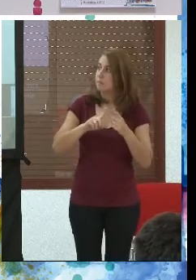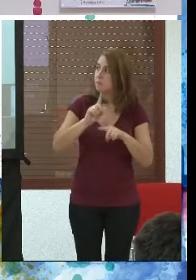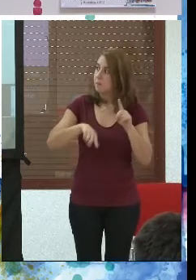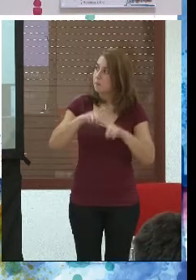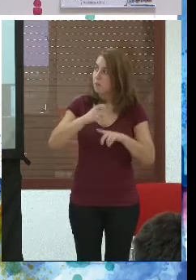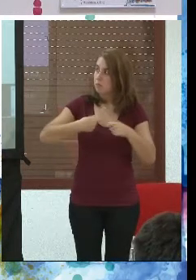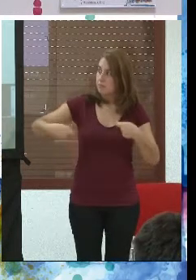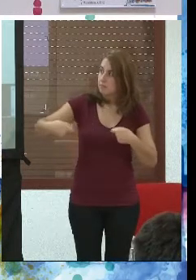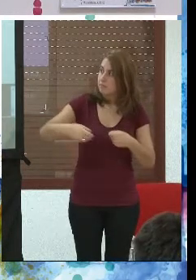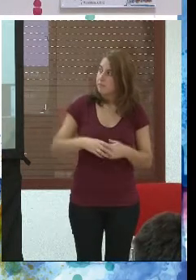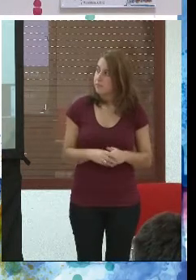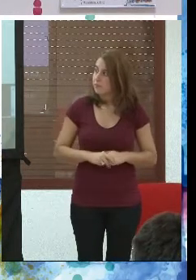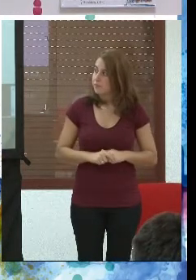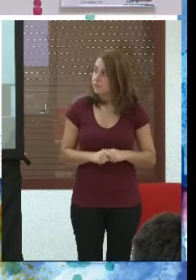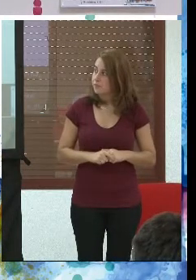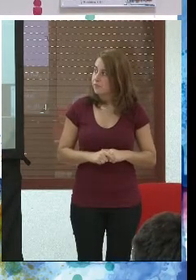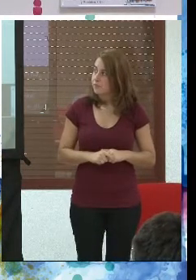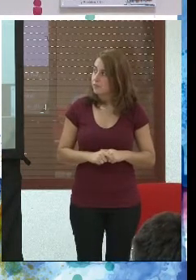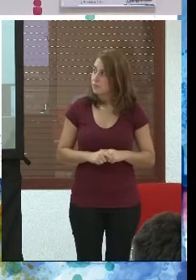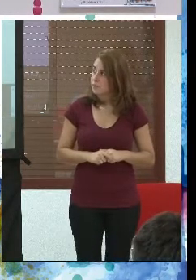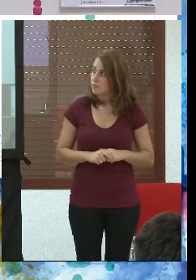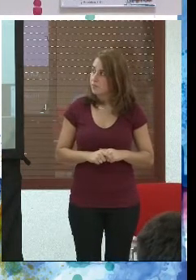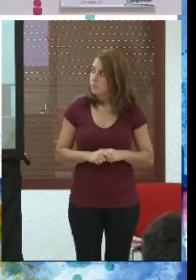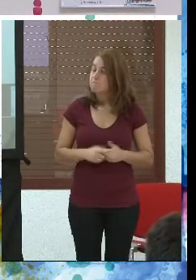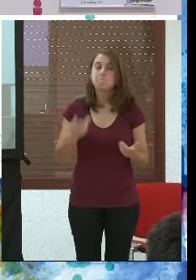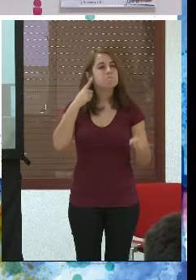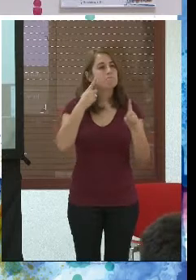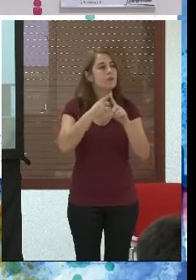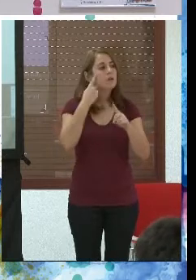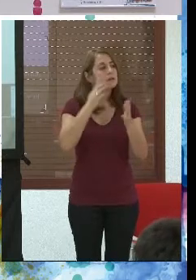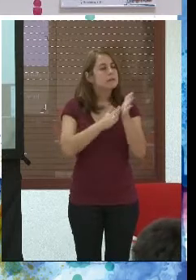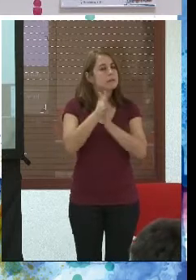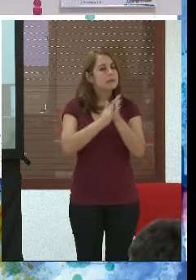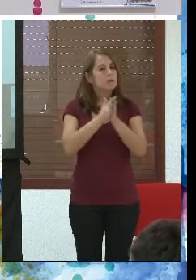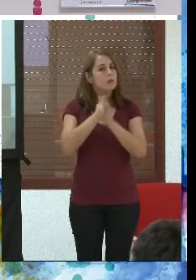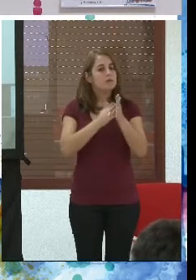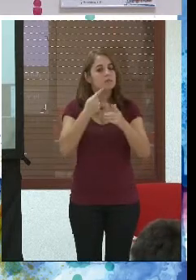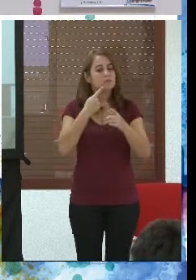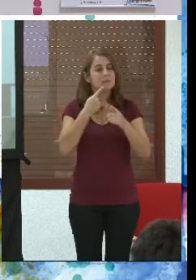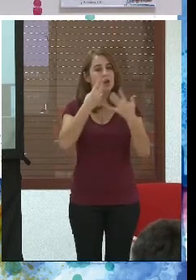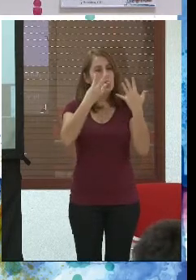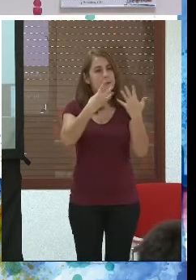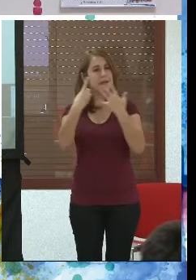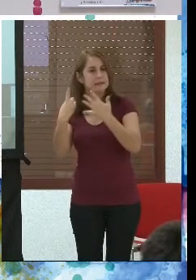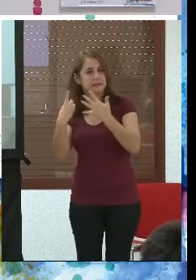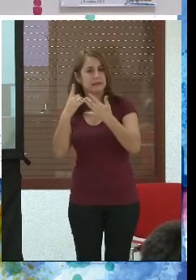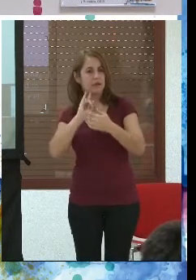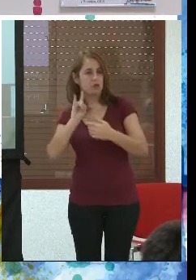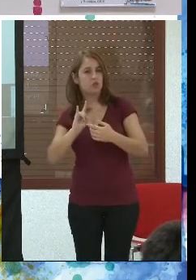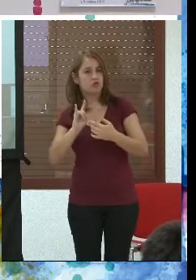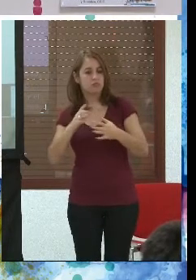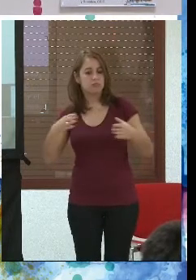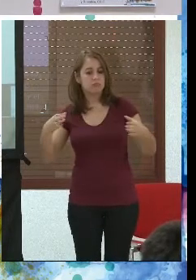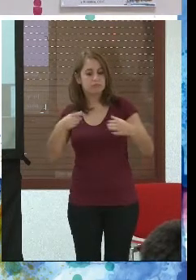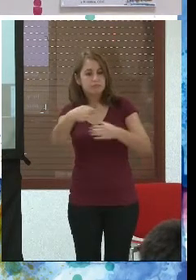and the drain, so that it's designed to stimulate 96 electrodes, where